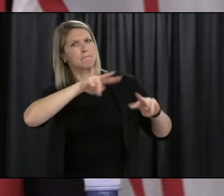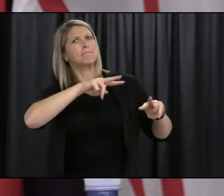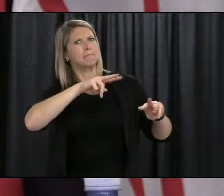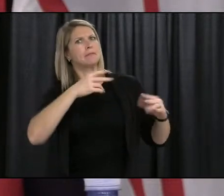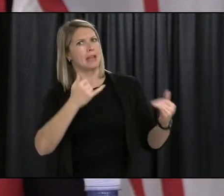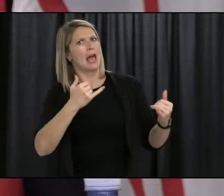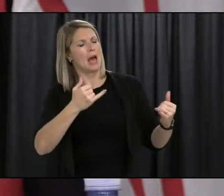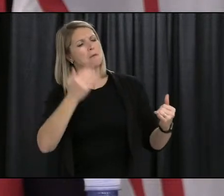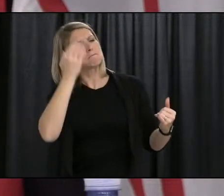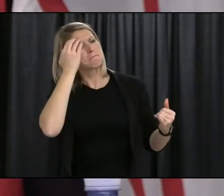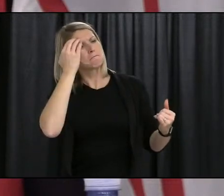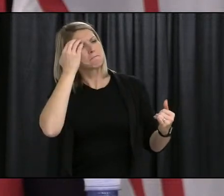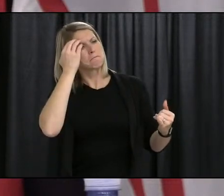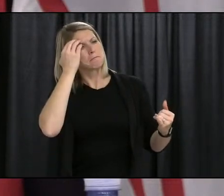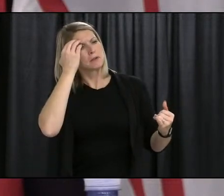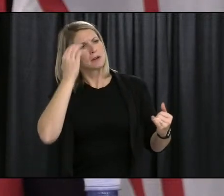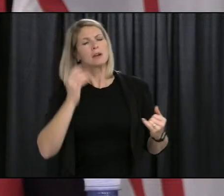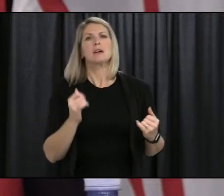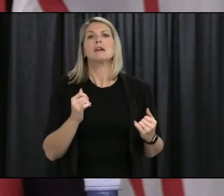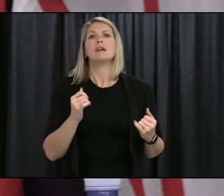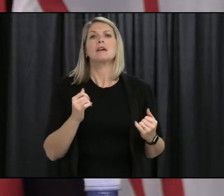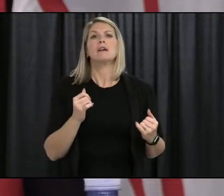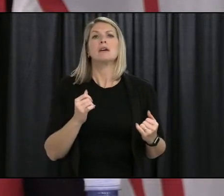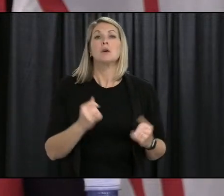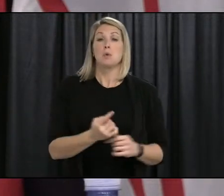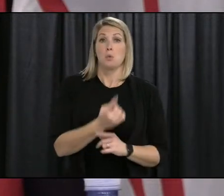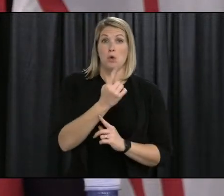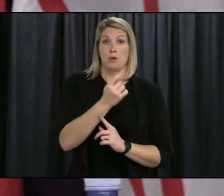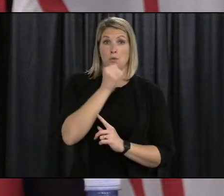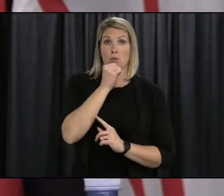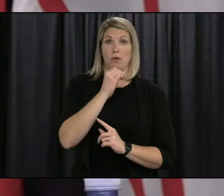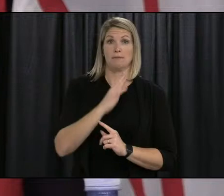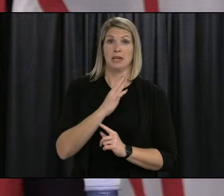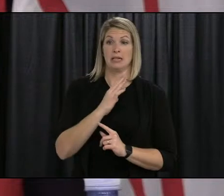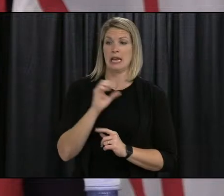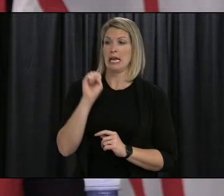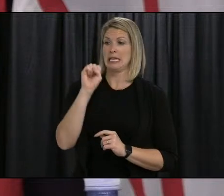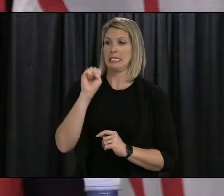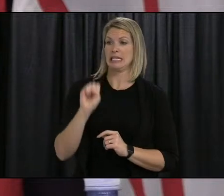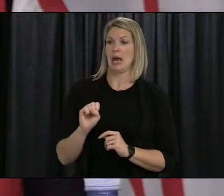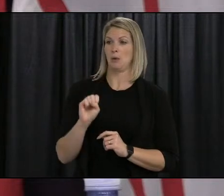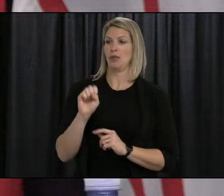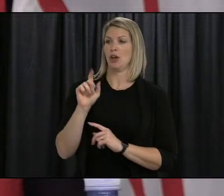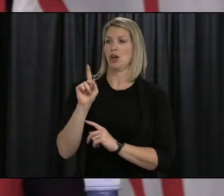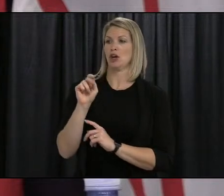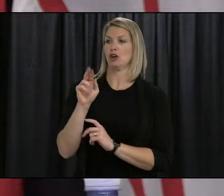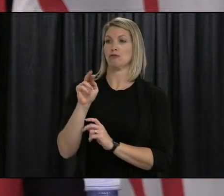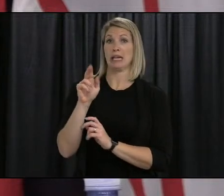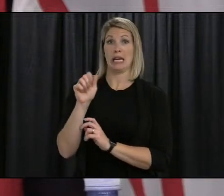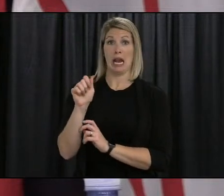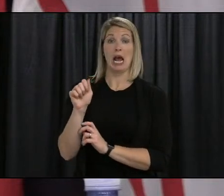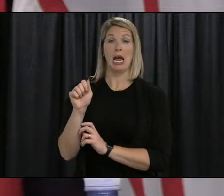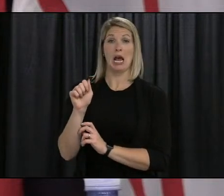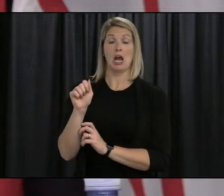record, not that it's a really good one, is held by a lady in South Korea who managed to infect 5,000 people over the course of